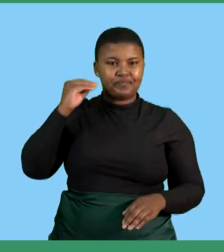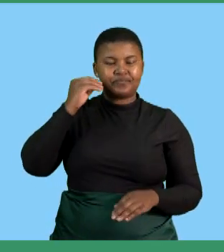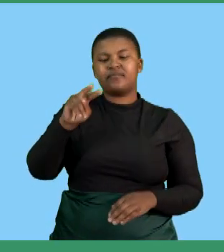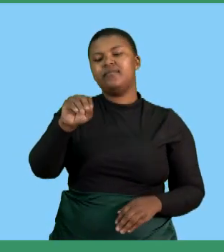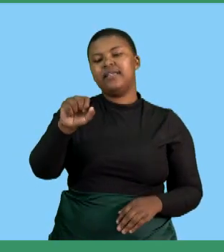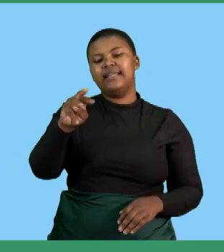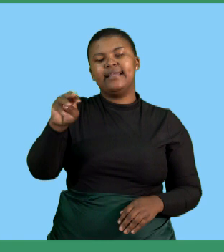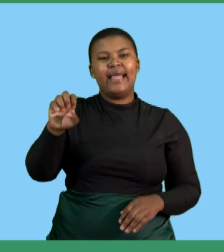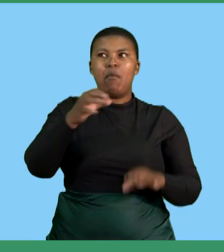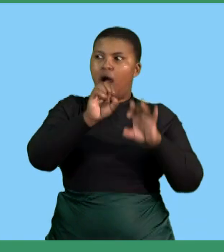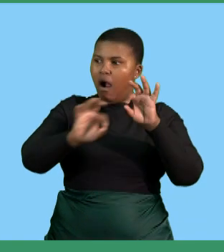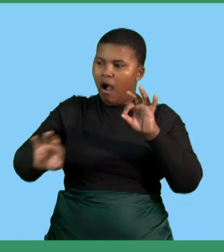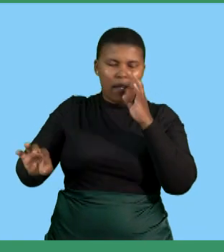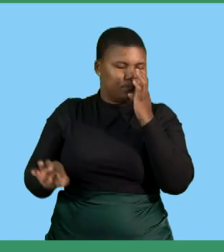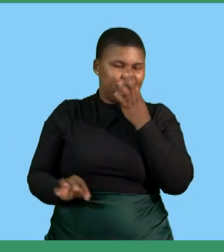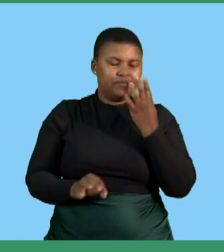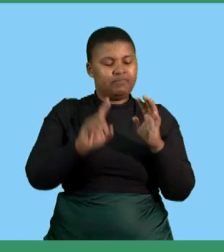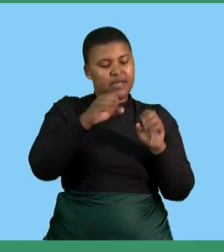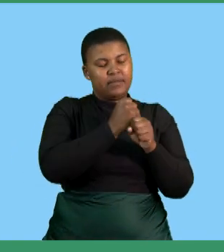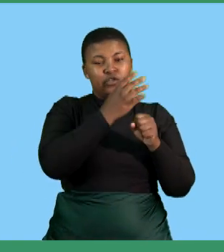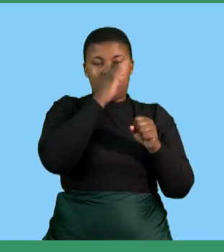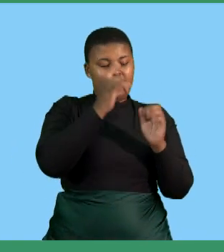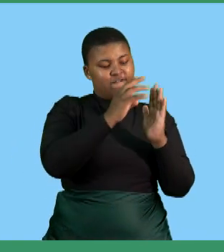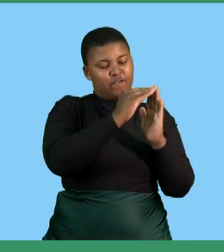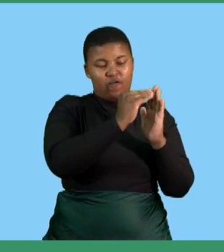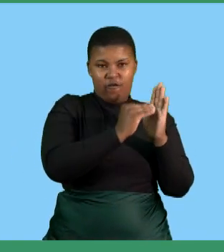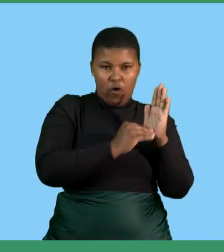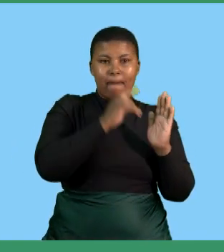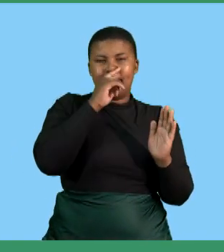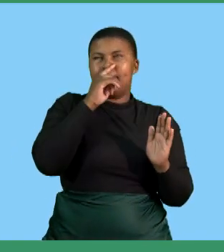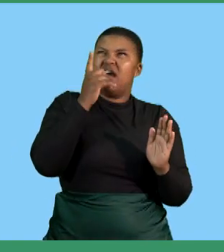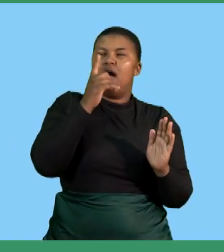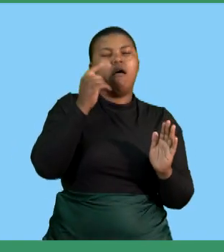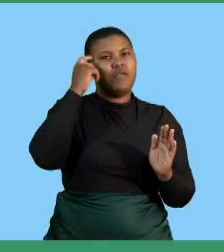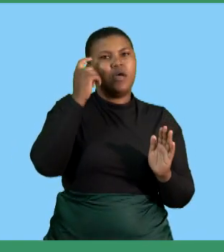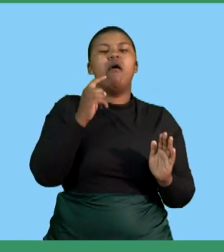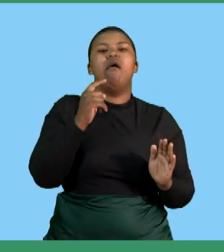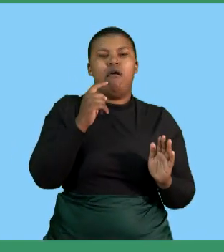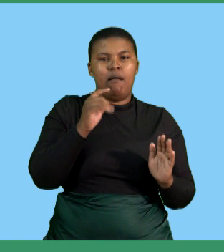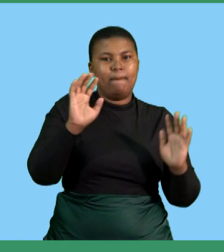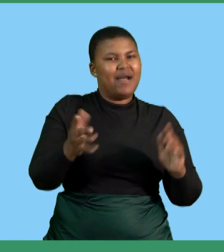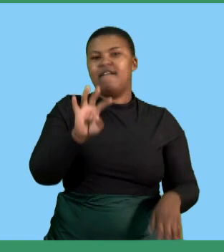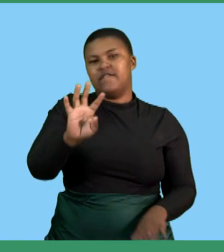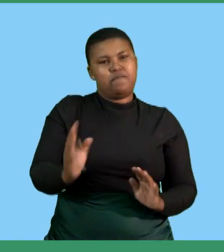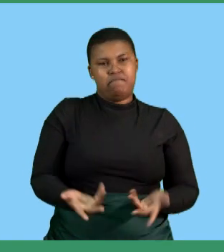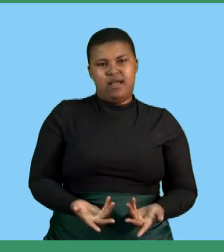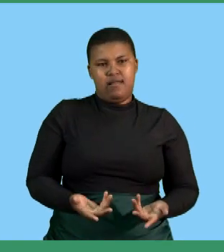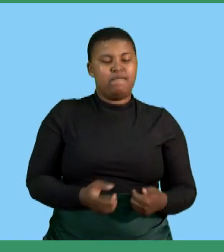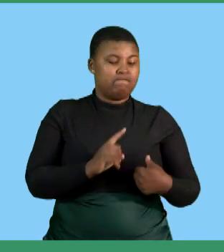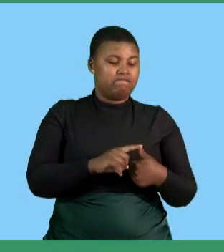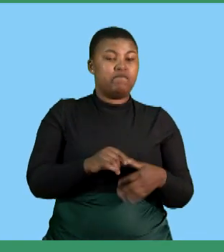components, and this question specifically asks for 4 components. So we can say